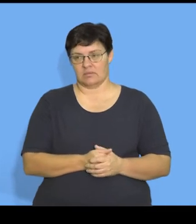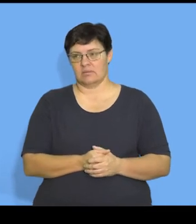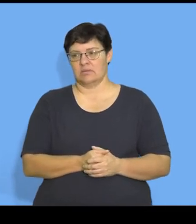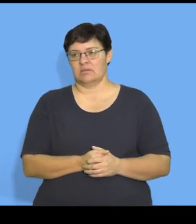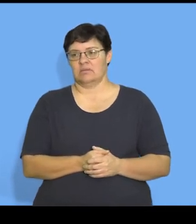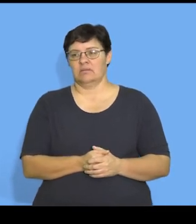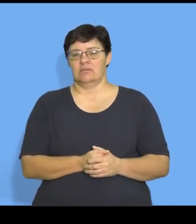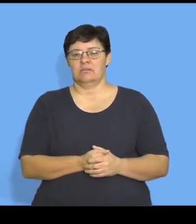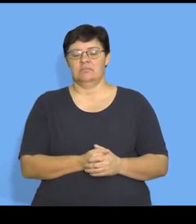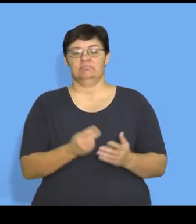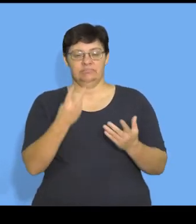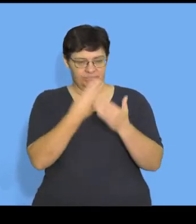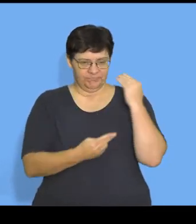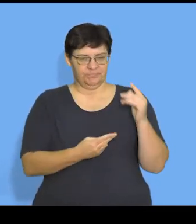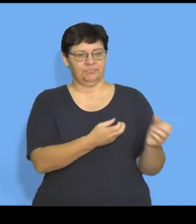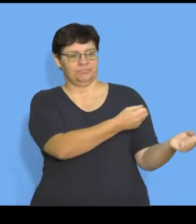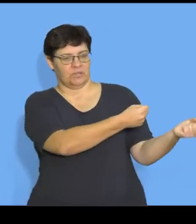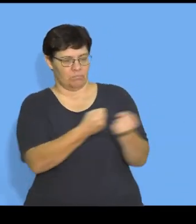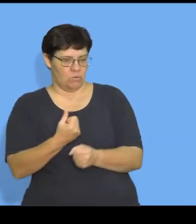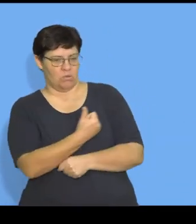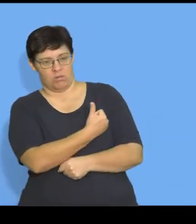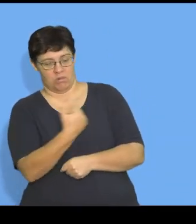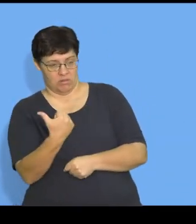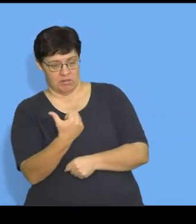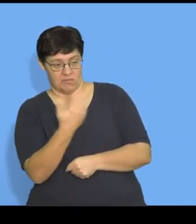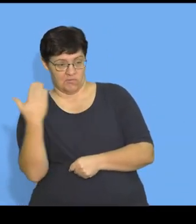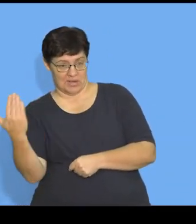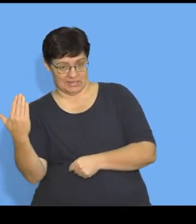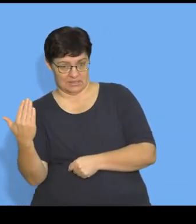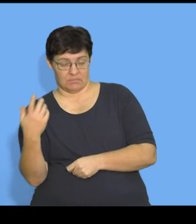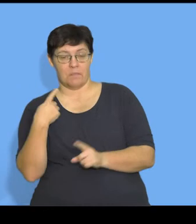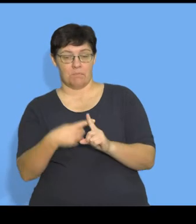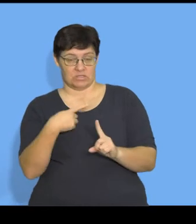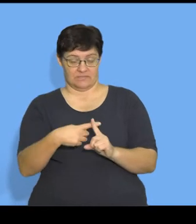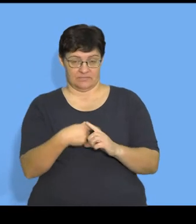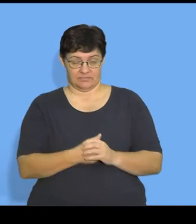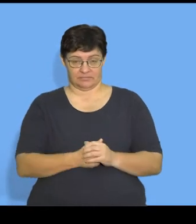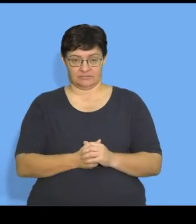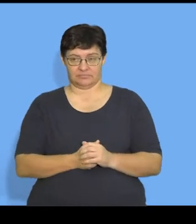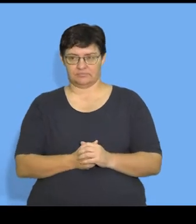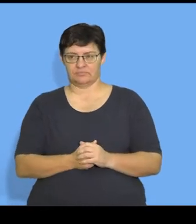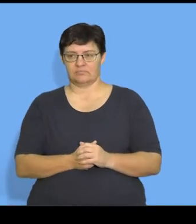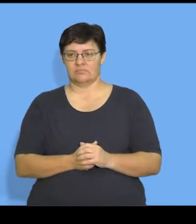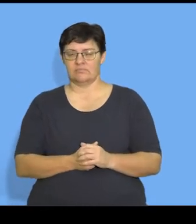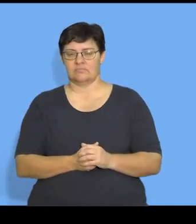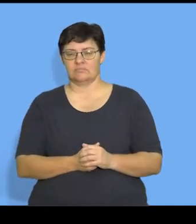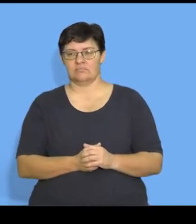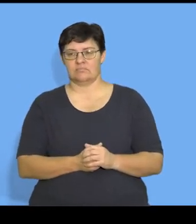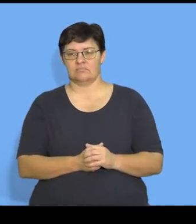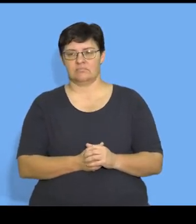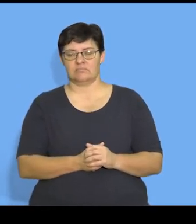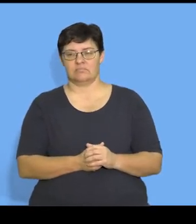They both pull to the right. So that's going to be my positive direction. I'm going to call